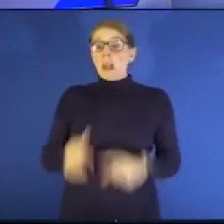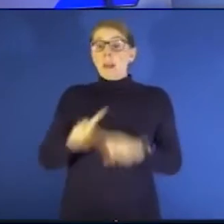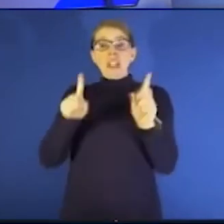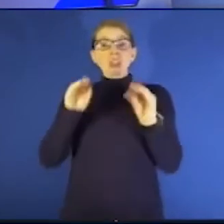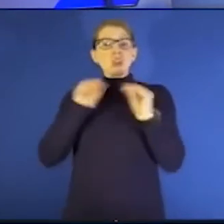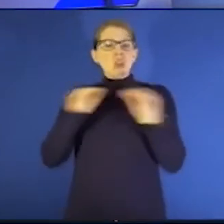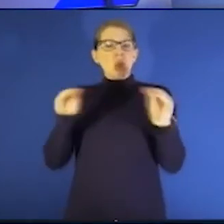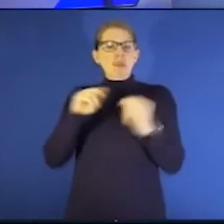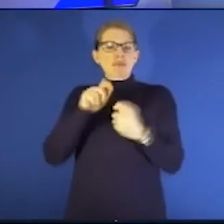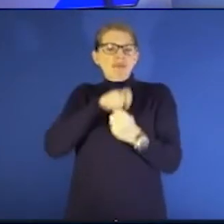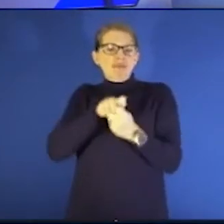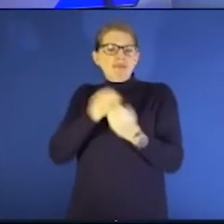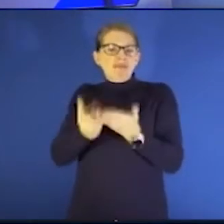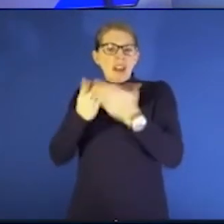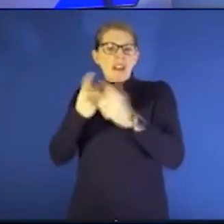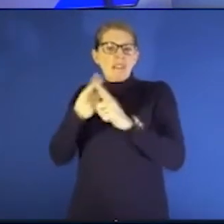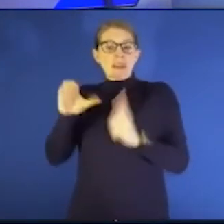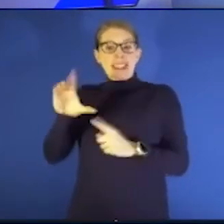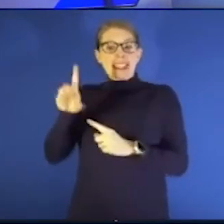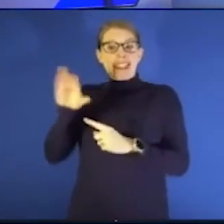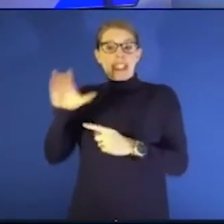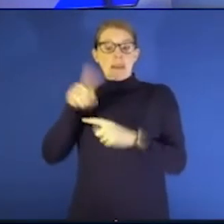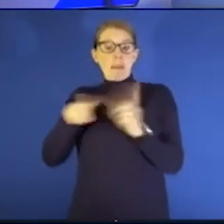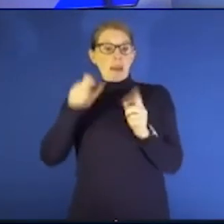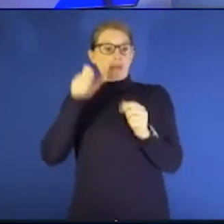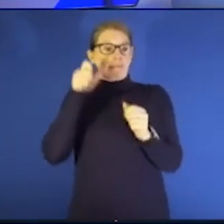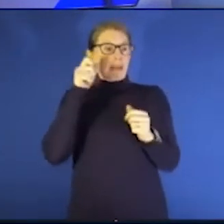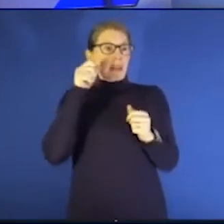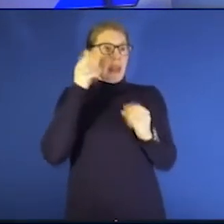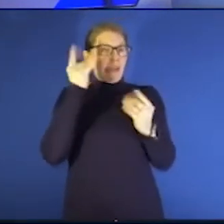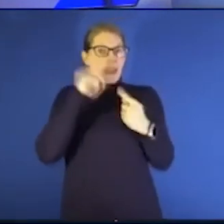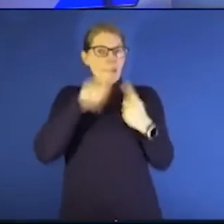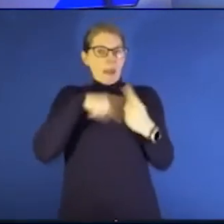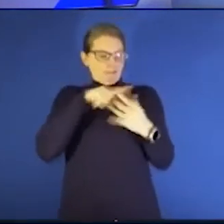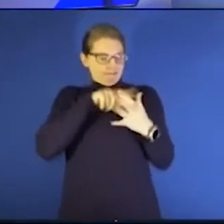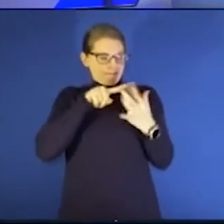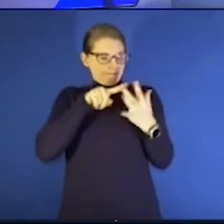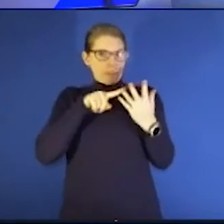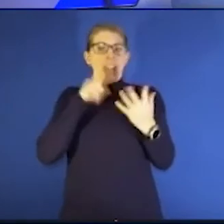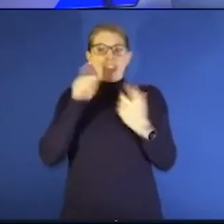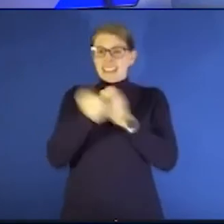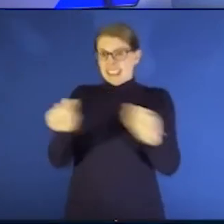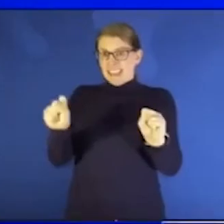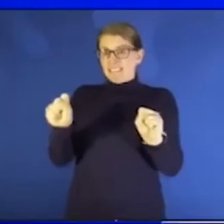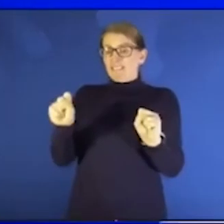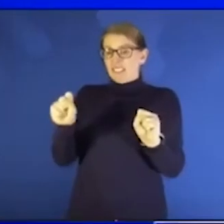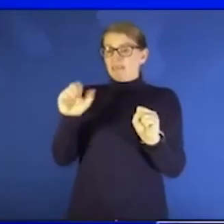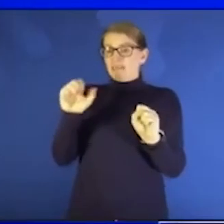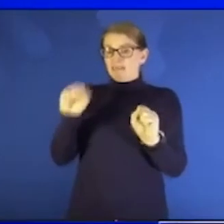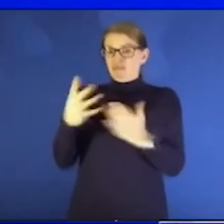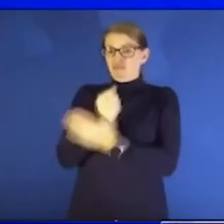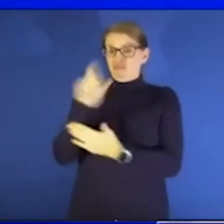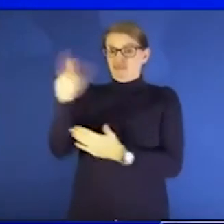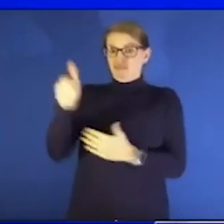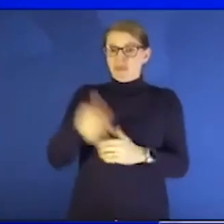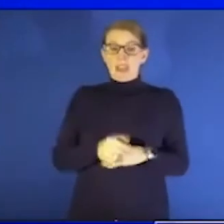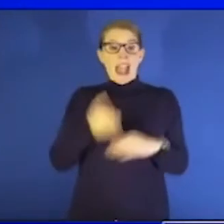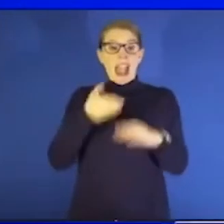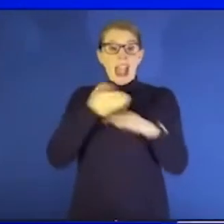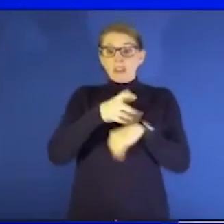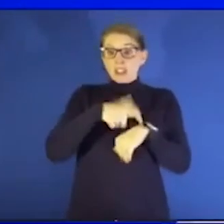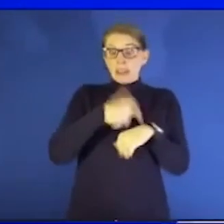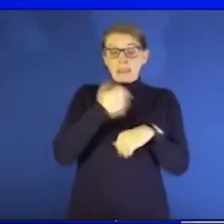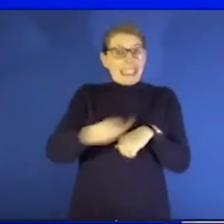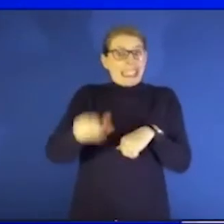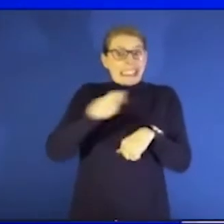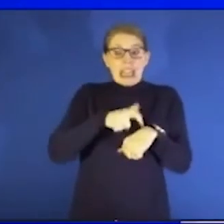CDC. But when you take those things into account, I think it's pretty safe to do it. Any time after the infection. But if you needed to wait 60 or